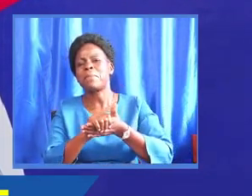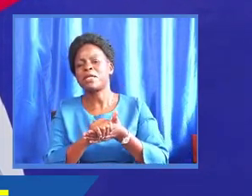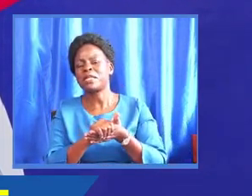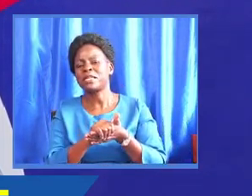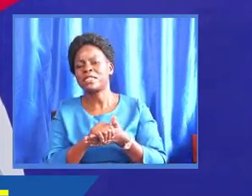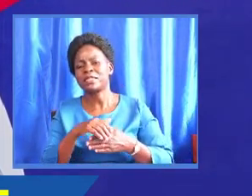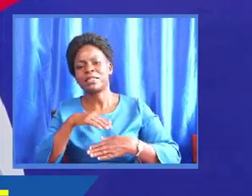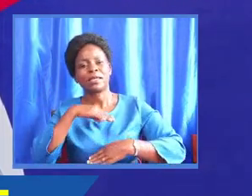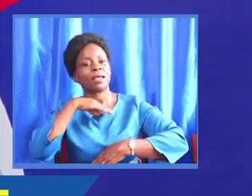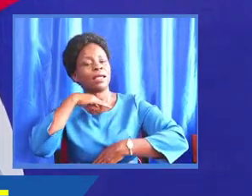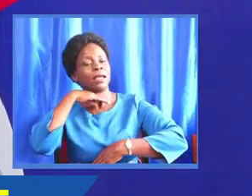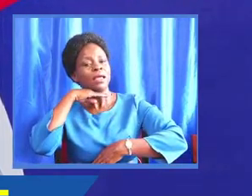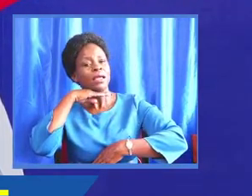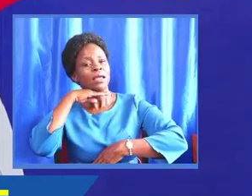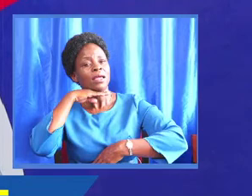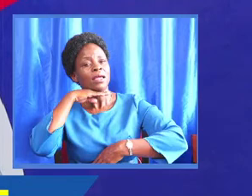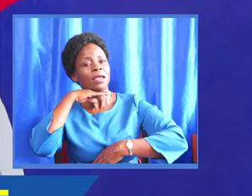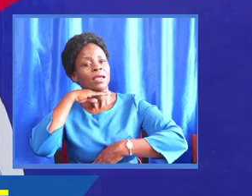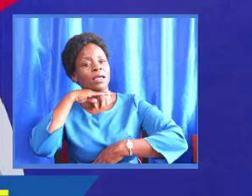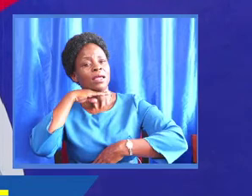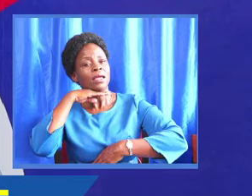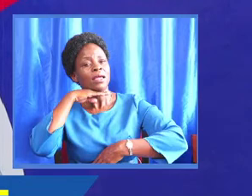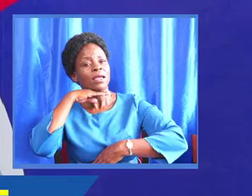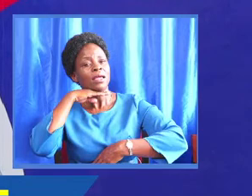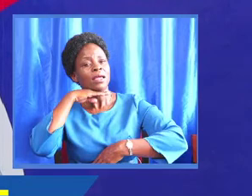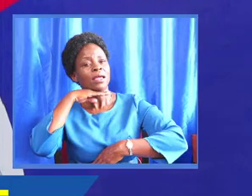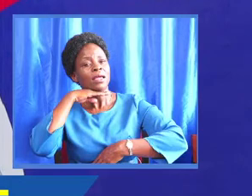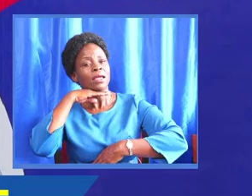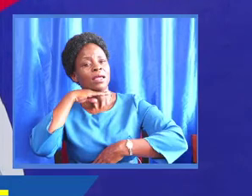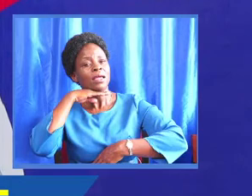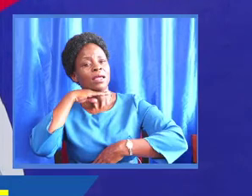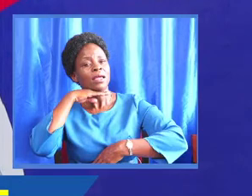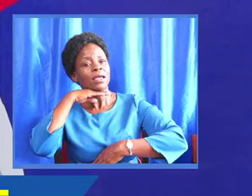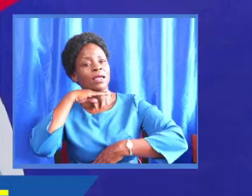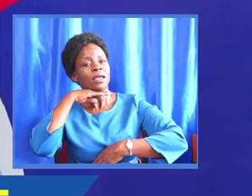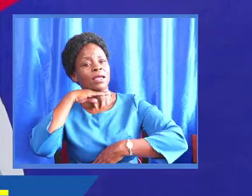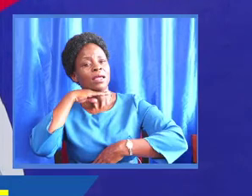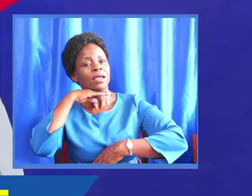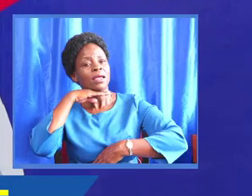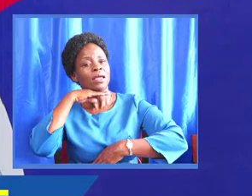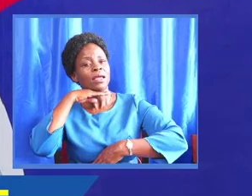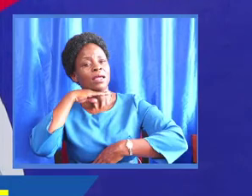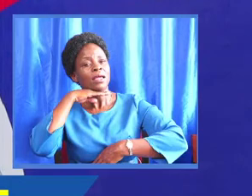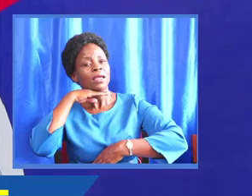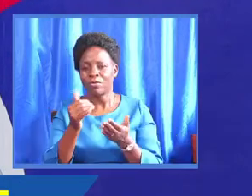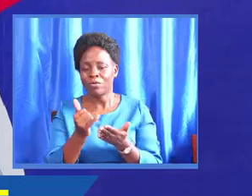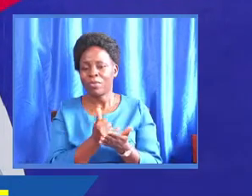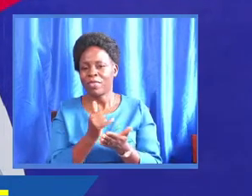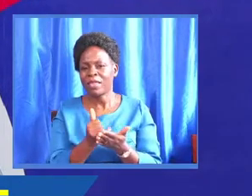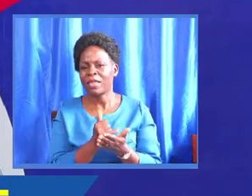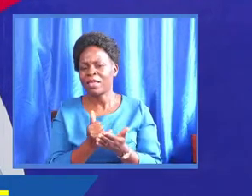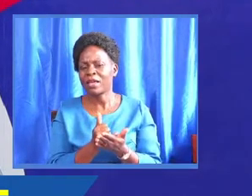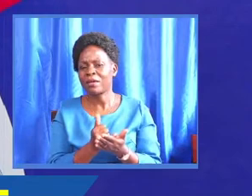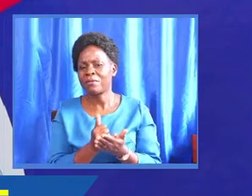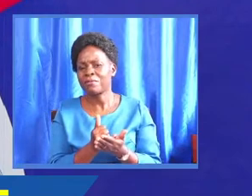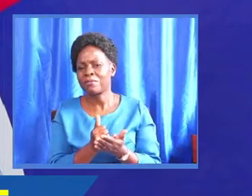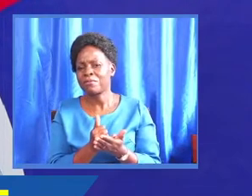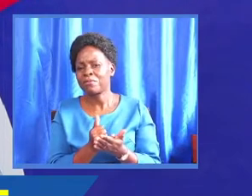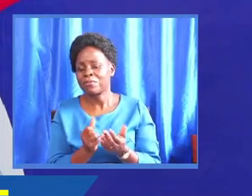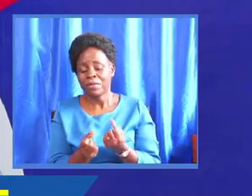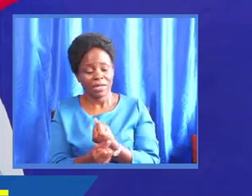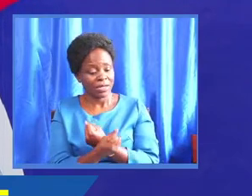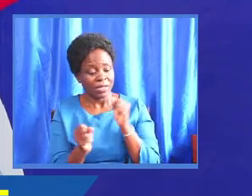enough lending to match with their rental income or the rent they're paying. It says it's a safe